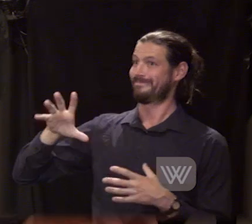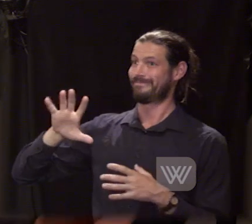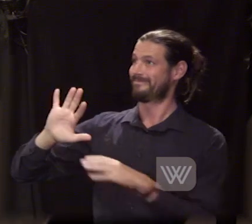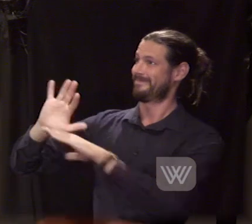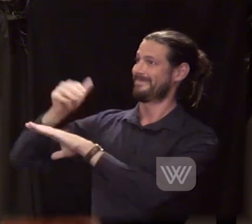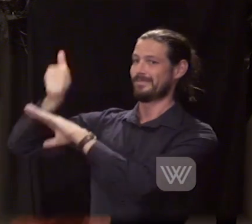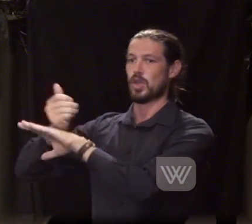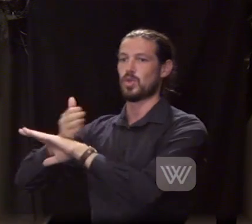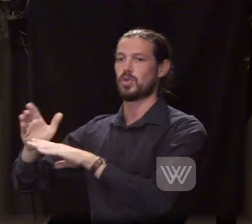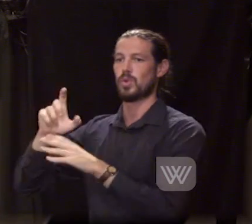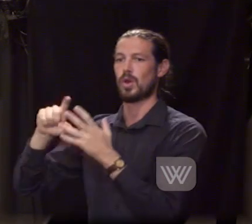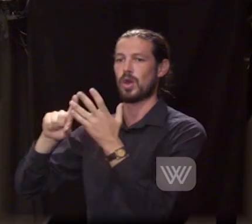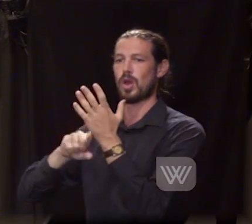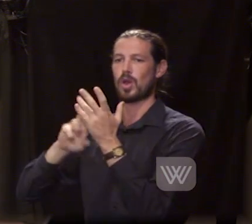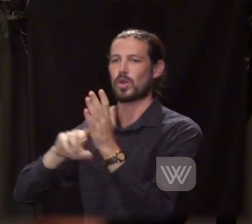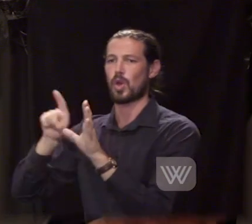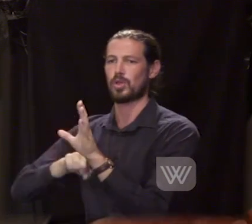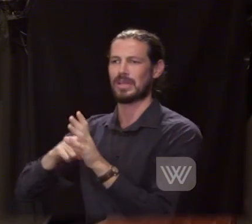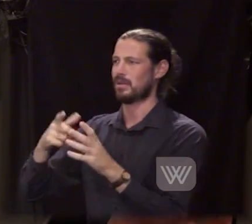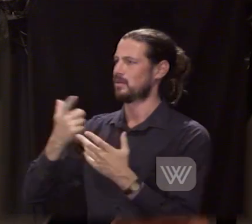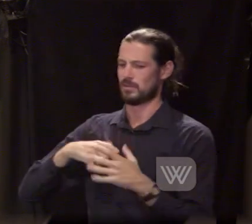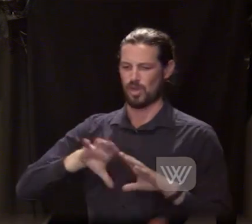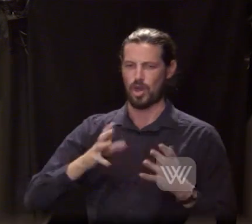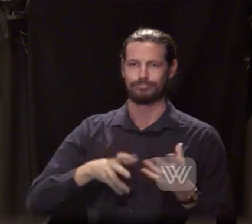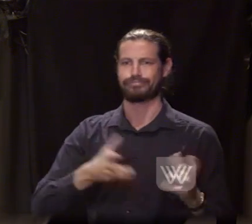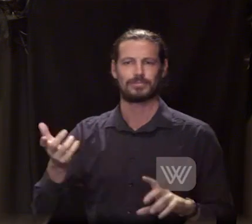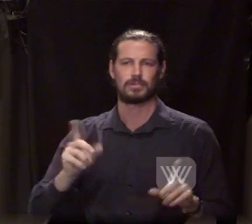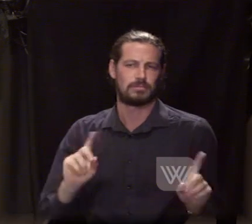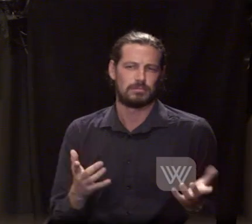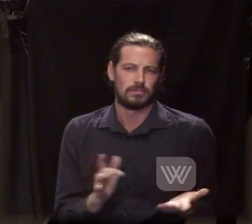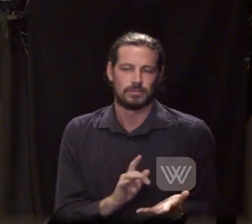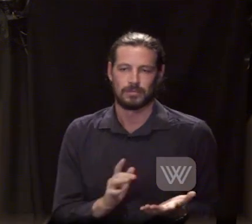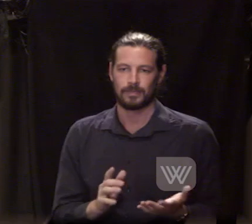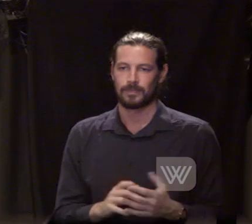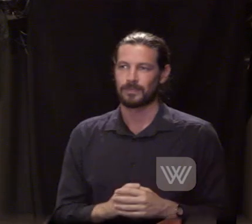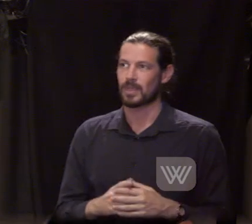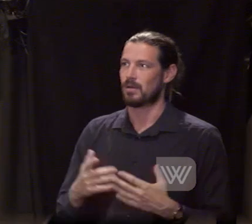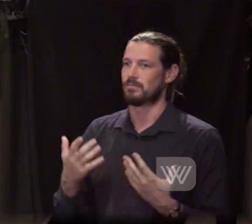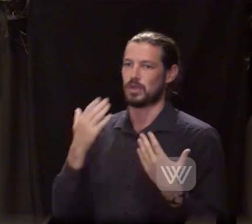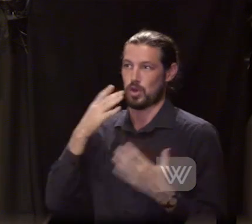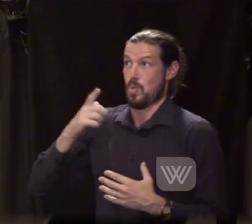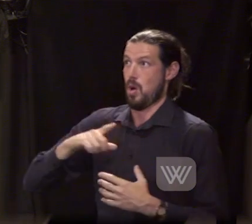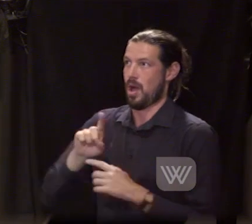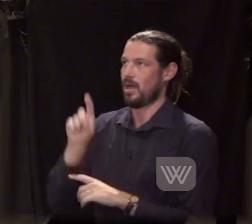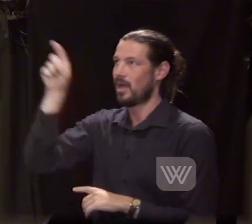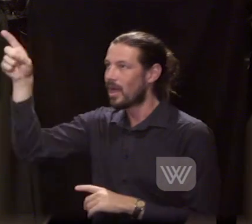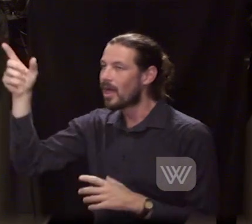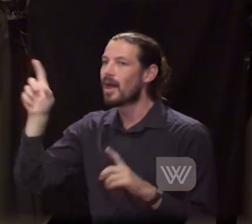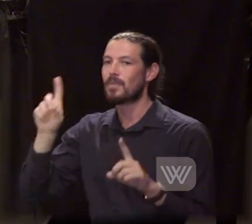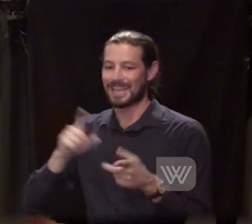a backup plan in case we're wiped out for some reason or whatever reason for wanting to go. We're only going to get there if we work